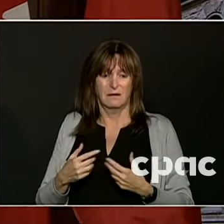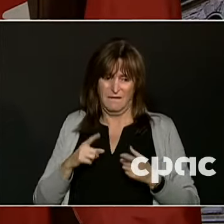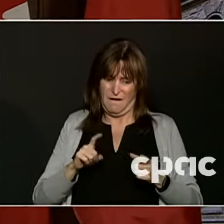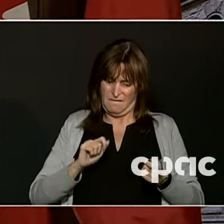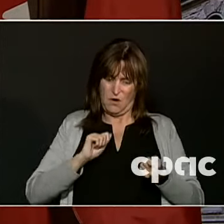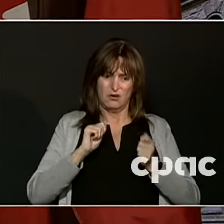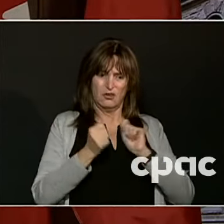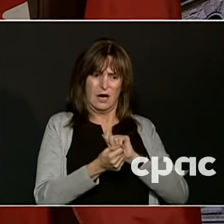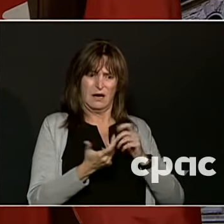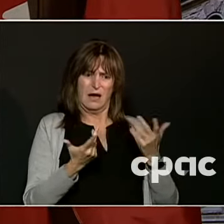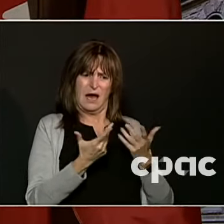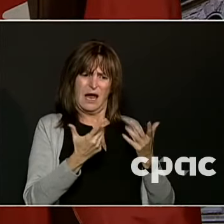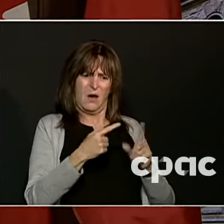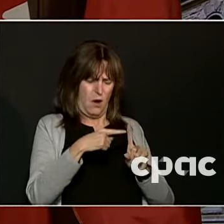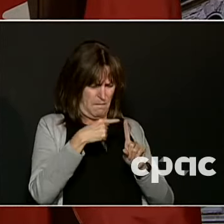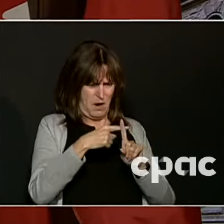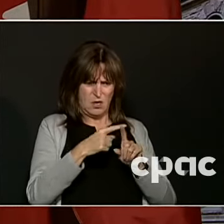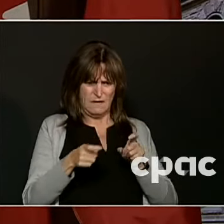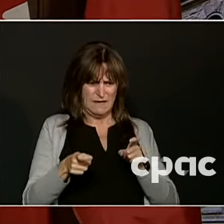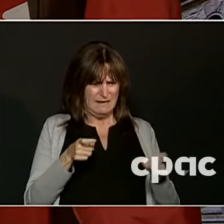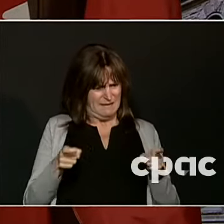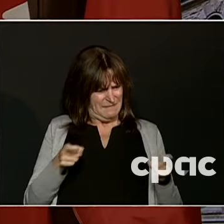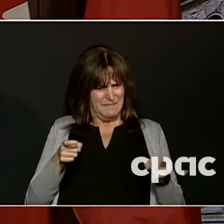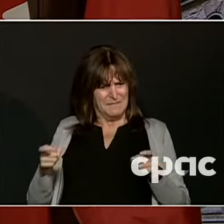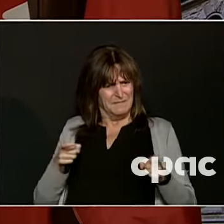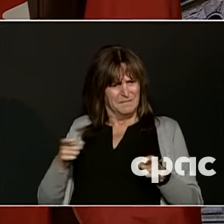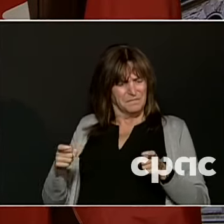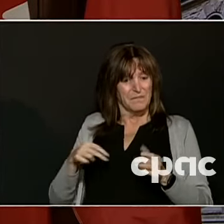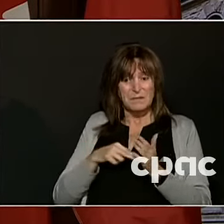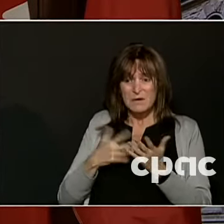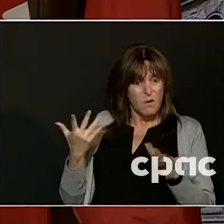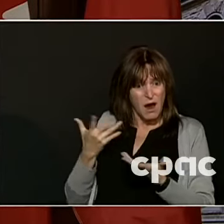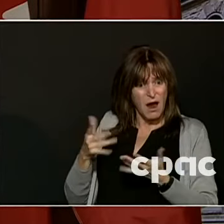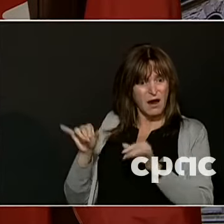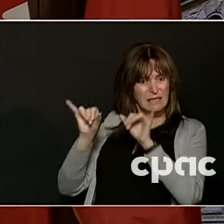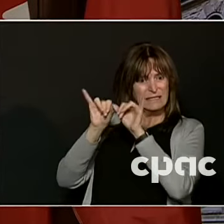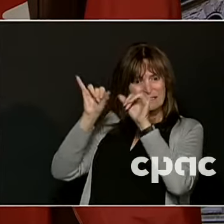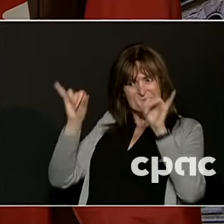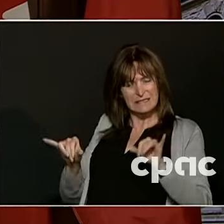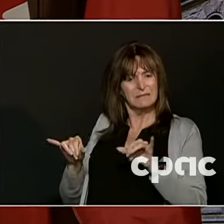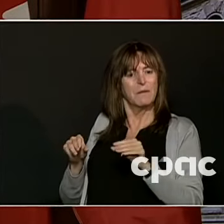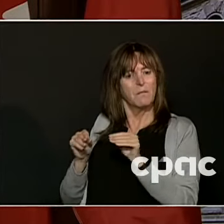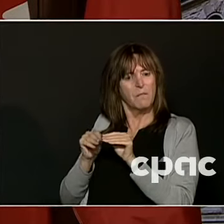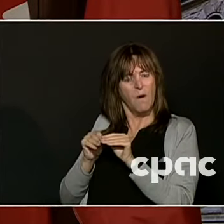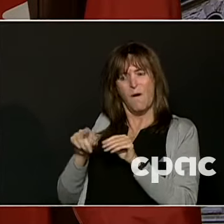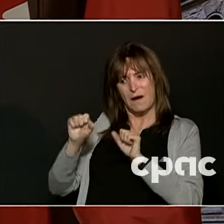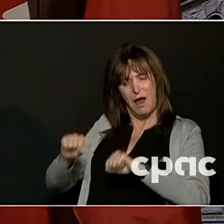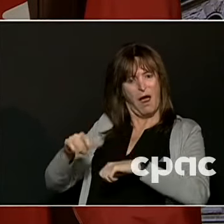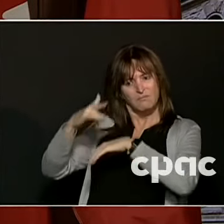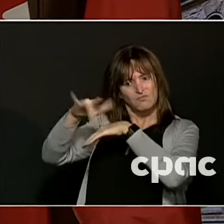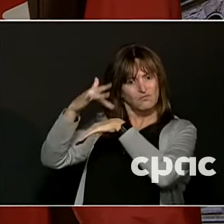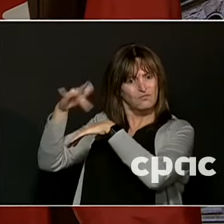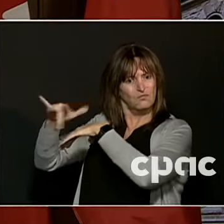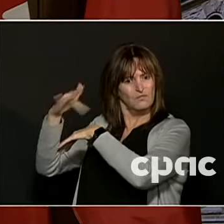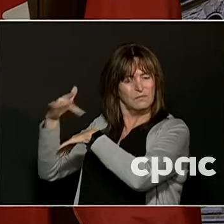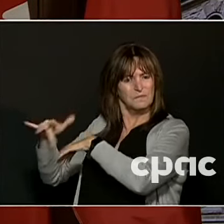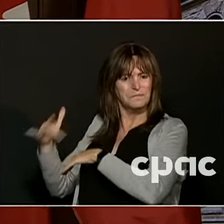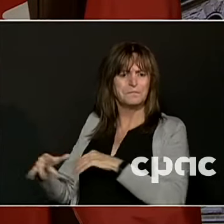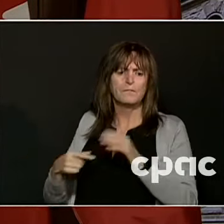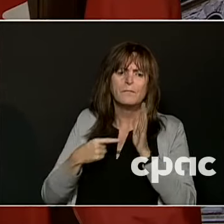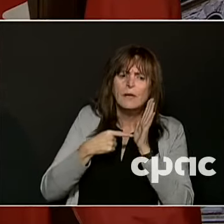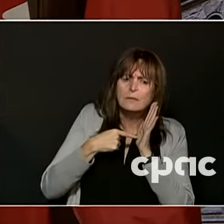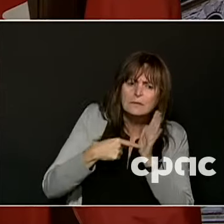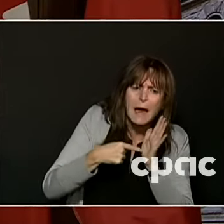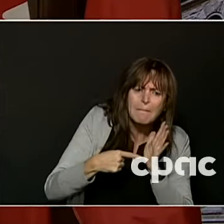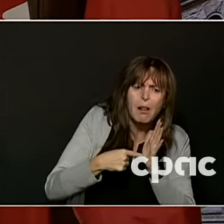create extra capacity within our system. Particularly on this, you can see that the length of stay in this slide, which is slide 14, the length of